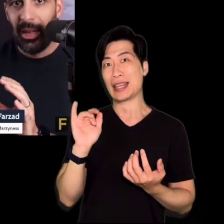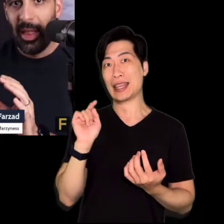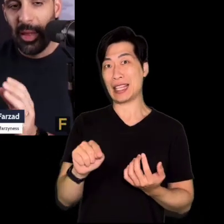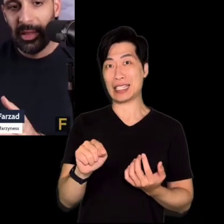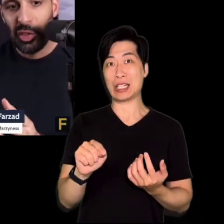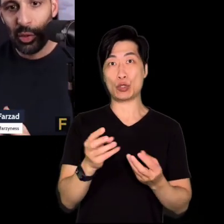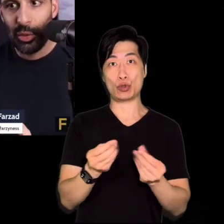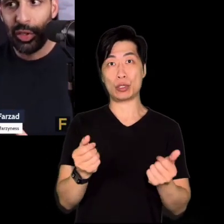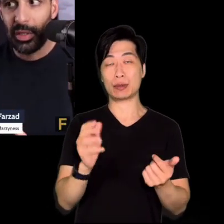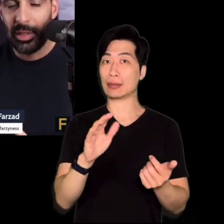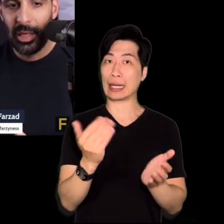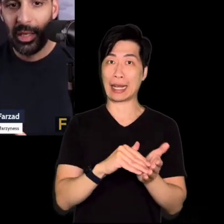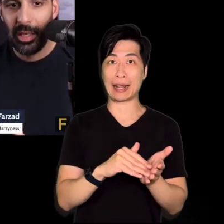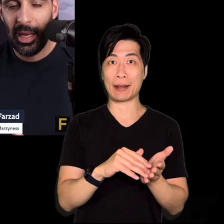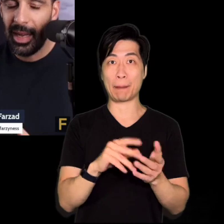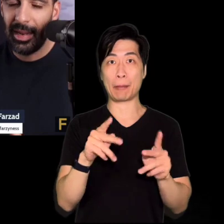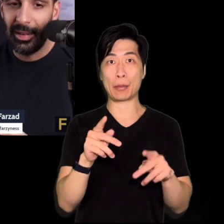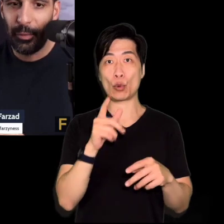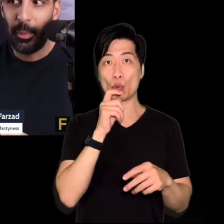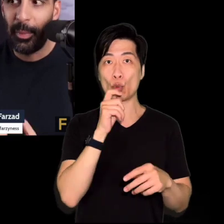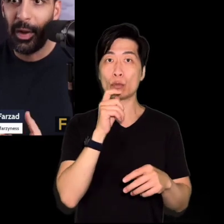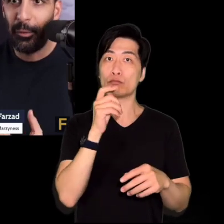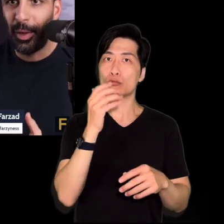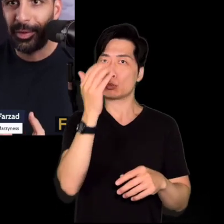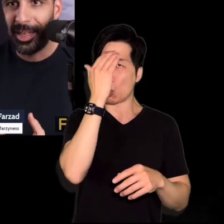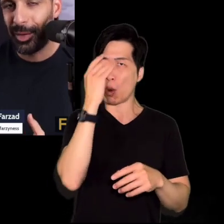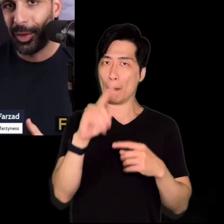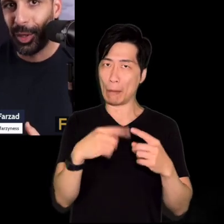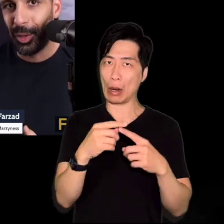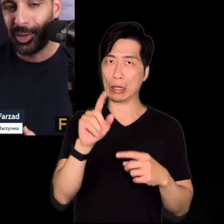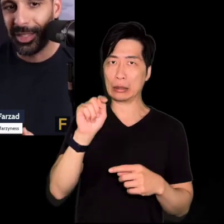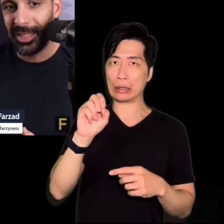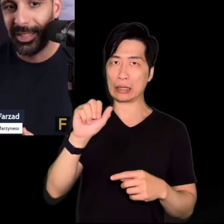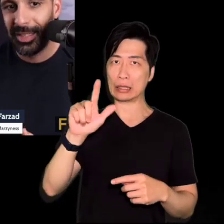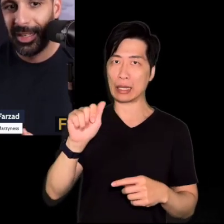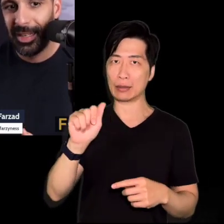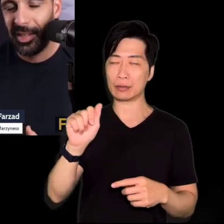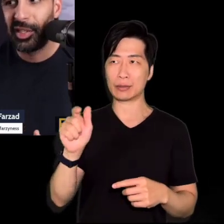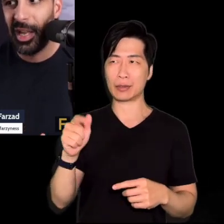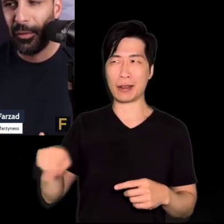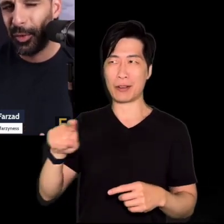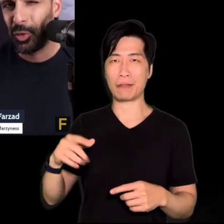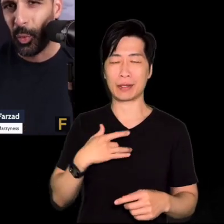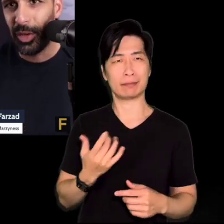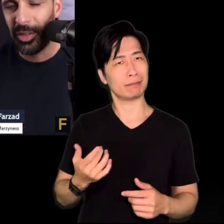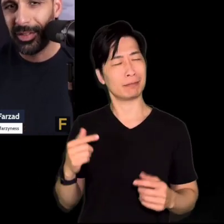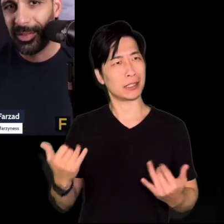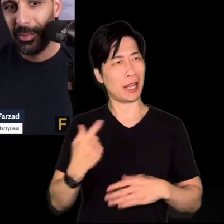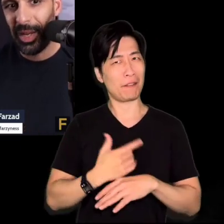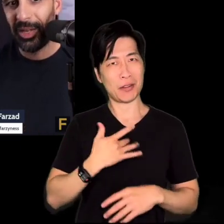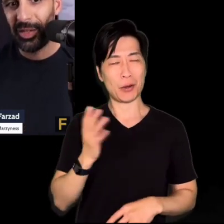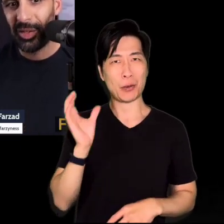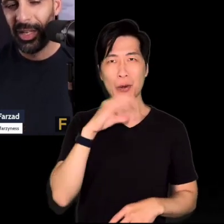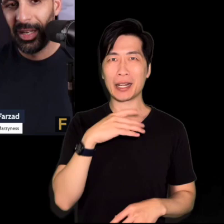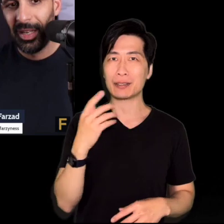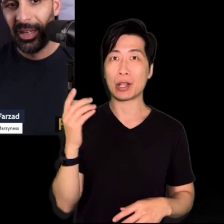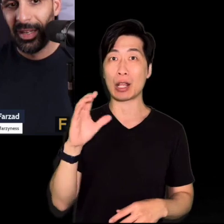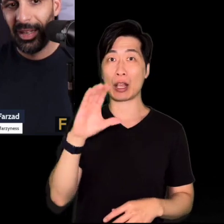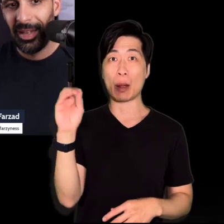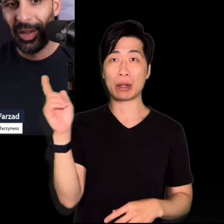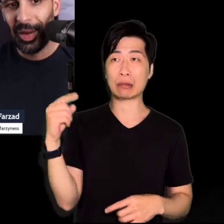that this solution, again, for people that follow Tesla very closely, this day feels weird